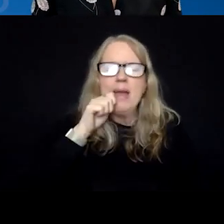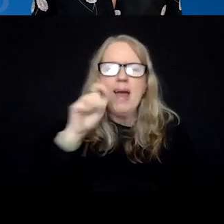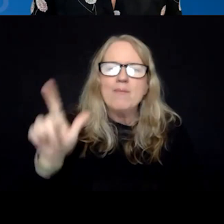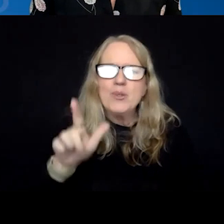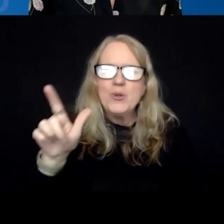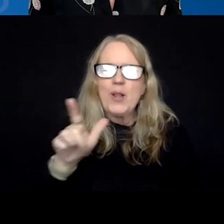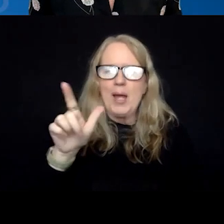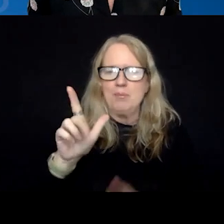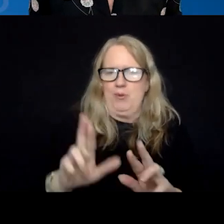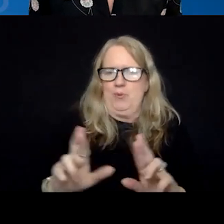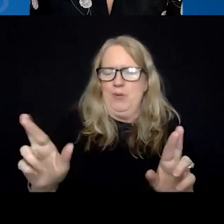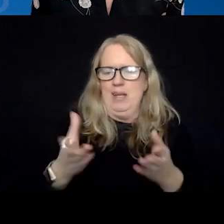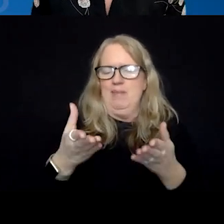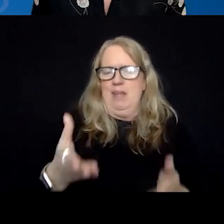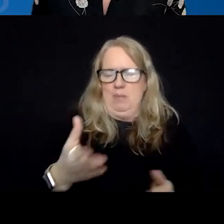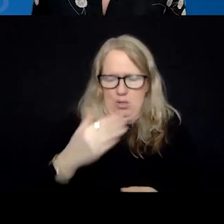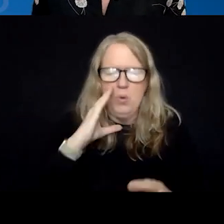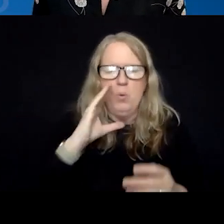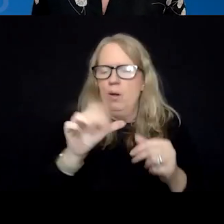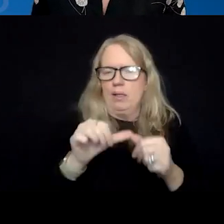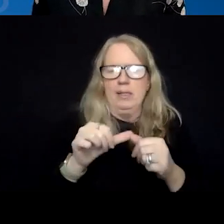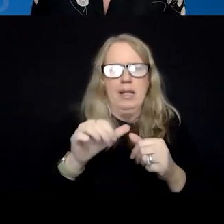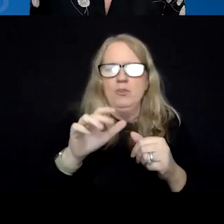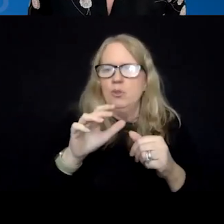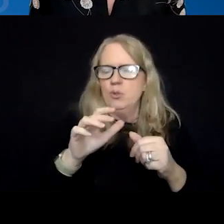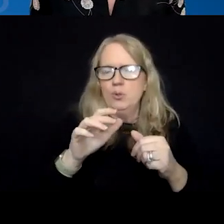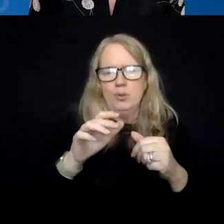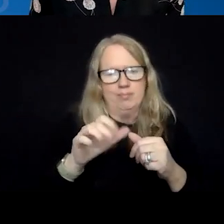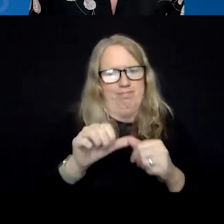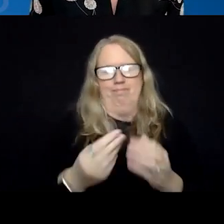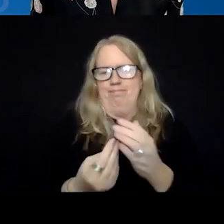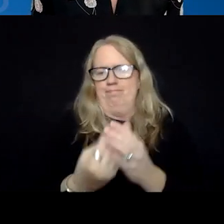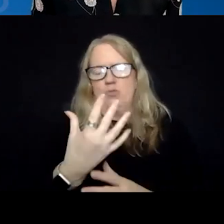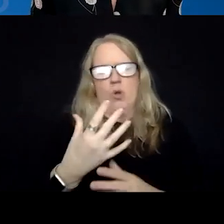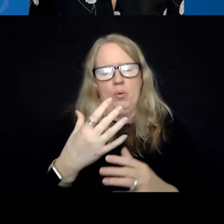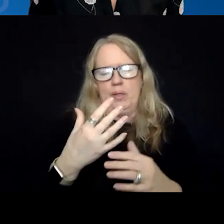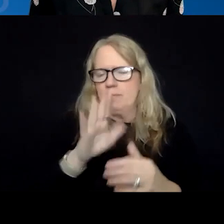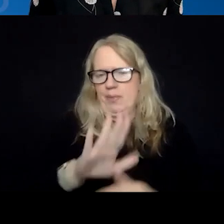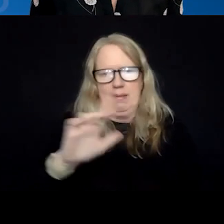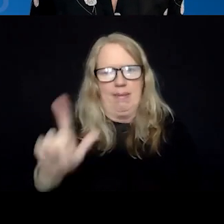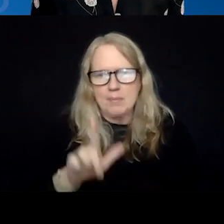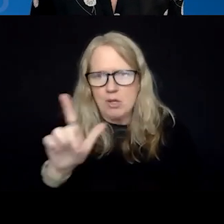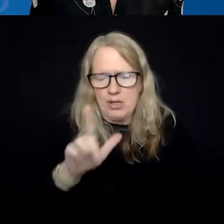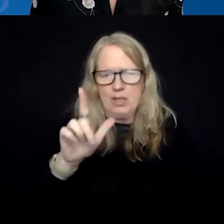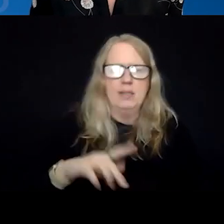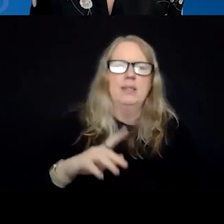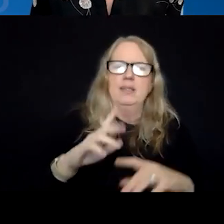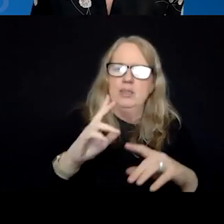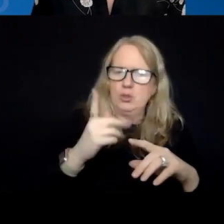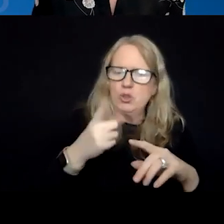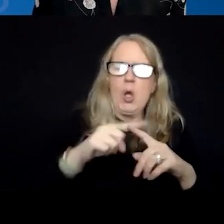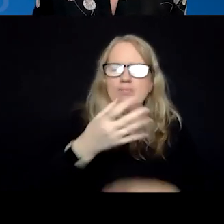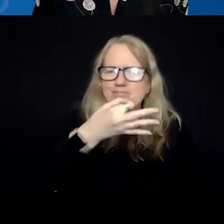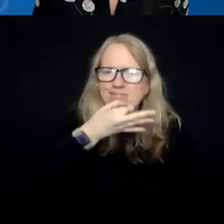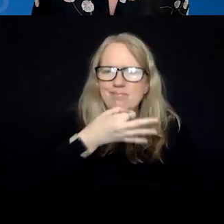and at your disposal. And that will be a continually living library. And so given the breadth of the expertise of